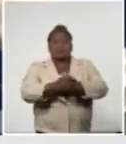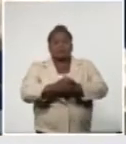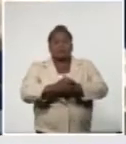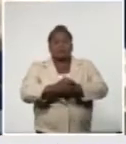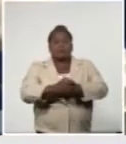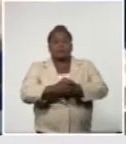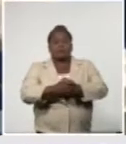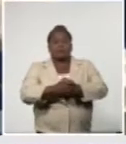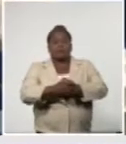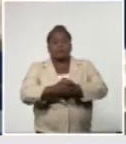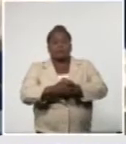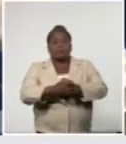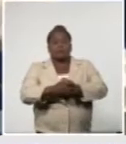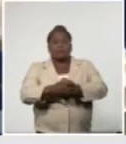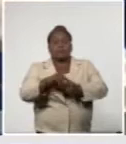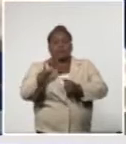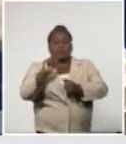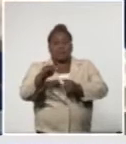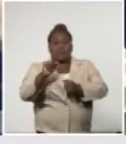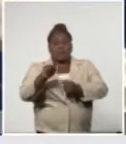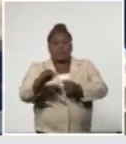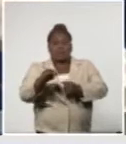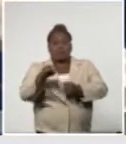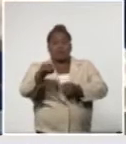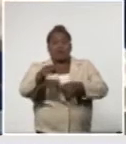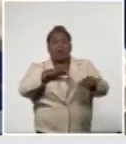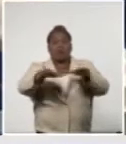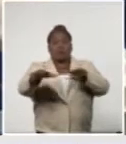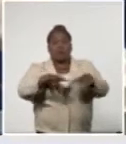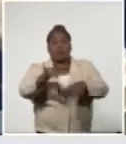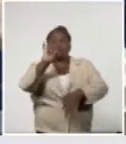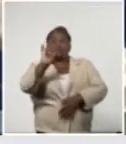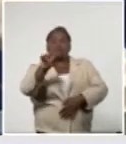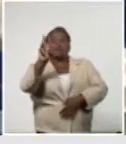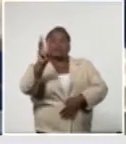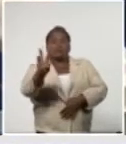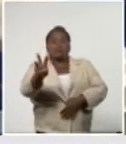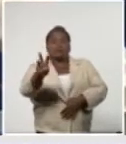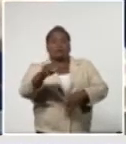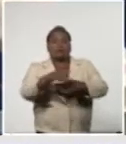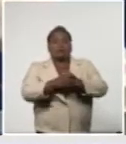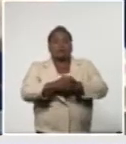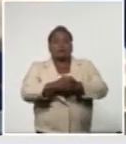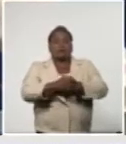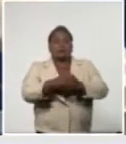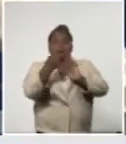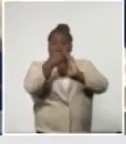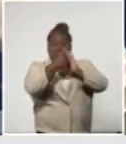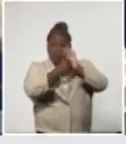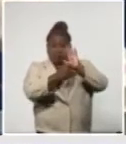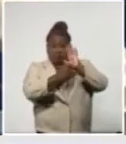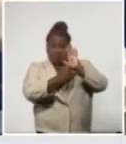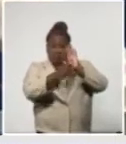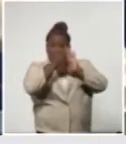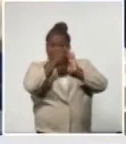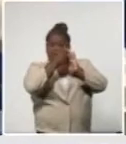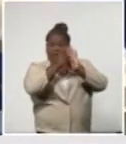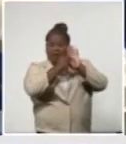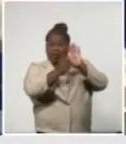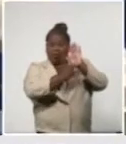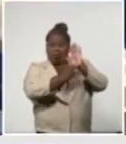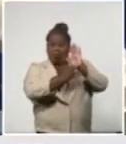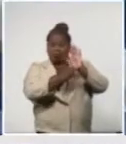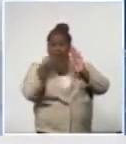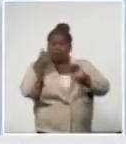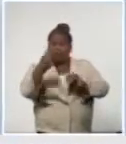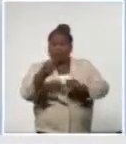2,321 patients who have been diagnosed with the disease in Cuba, as I said earlier, we currently have 63